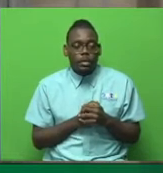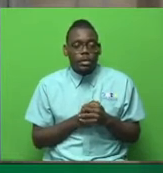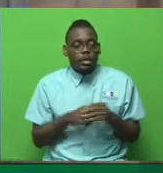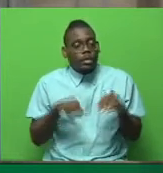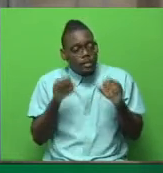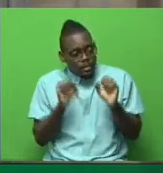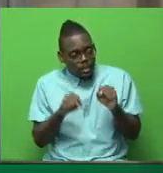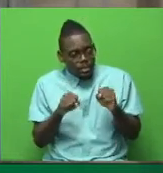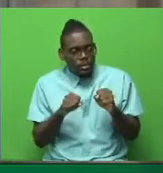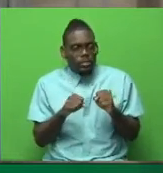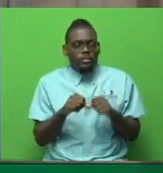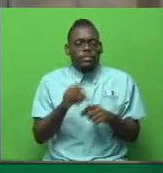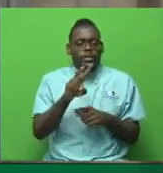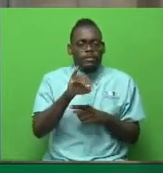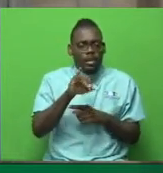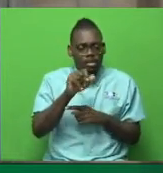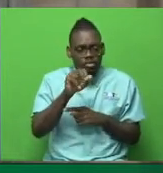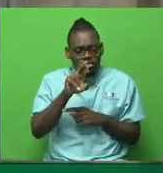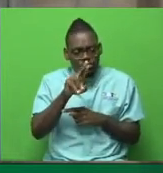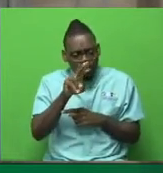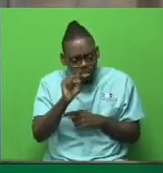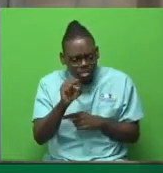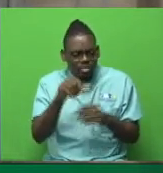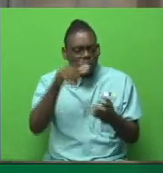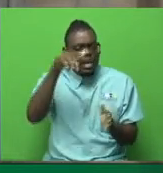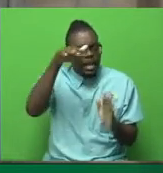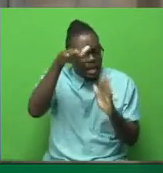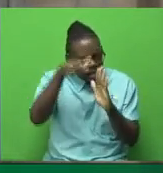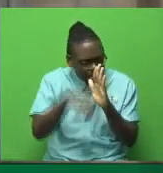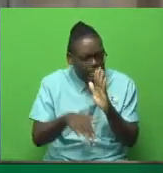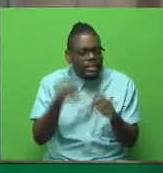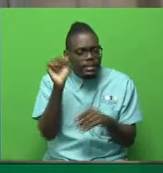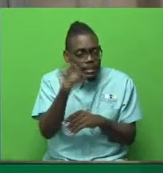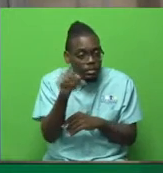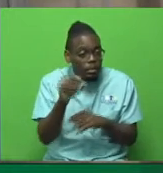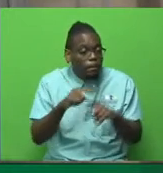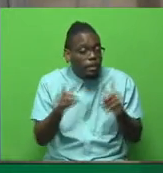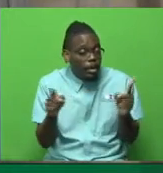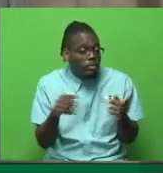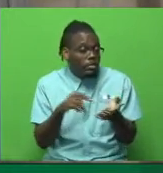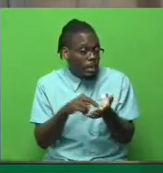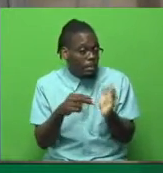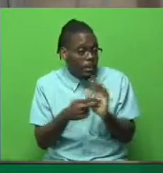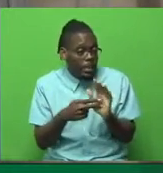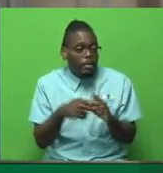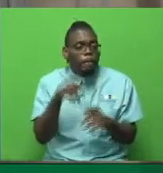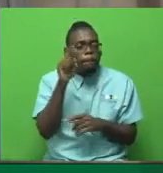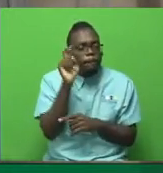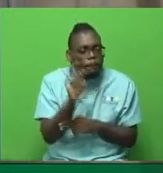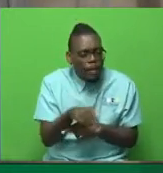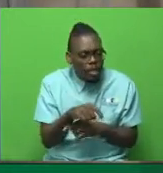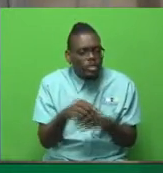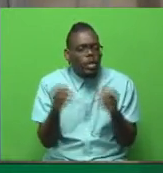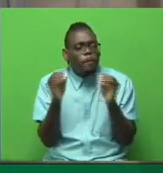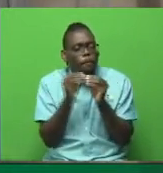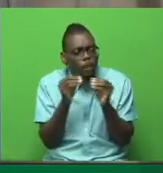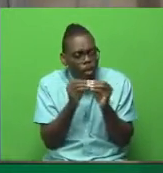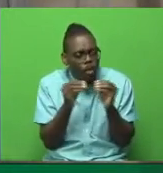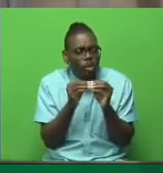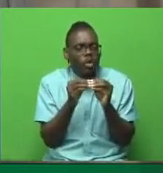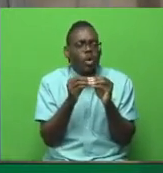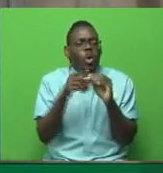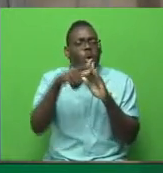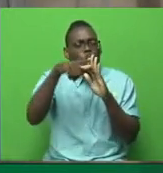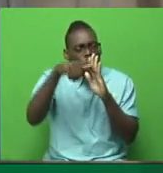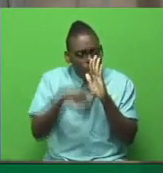and thus our coveted 19 cases should have been much lower than most of the other countries around the world and in the